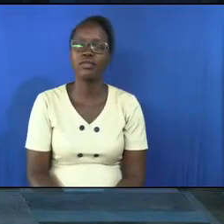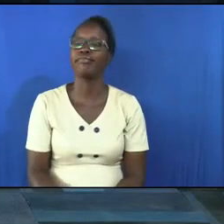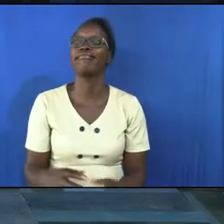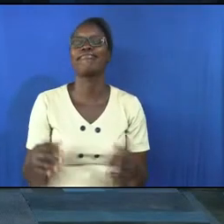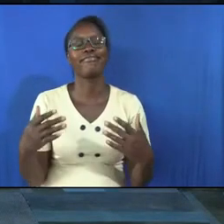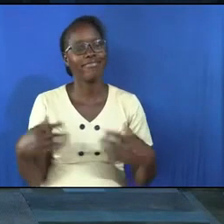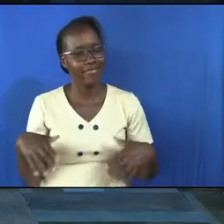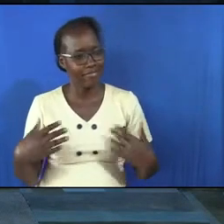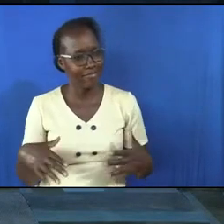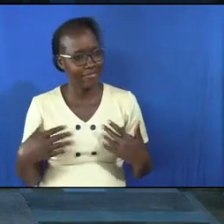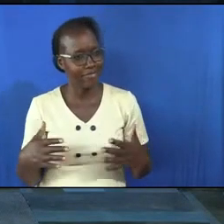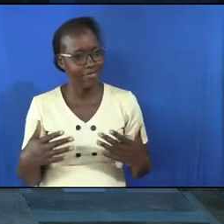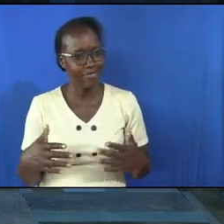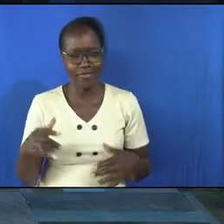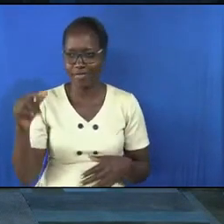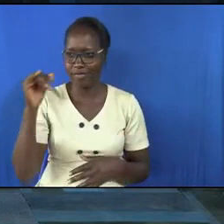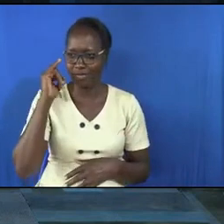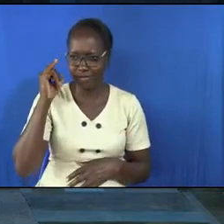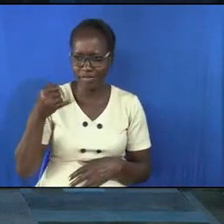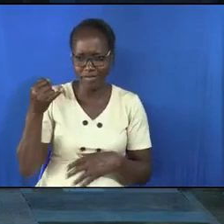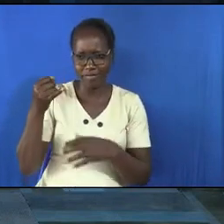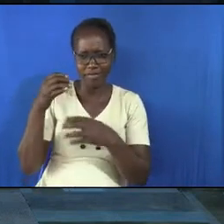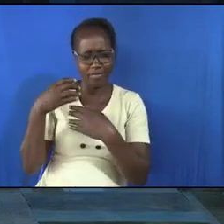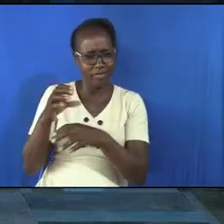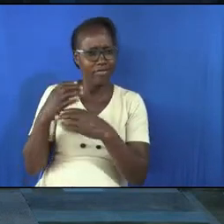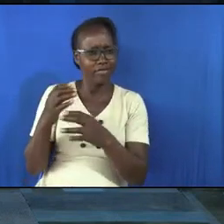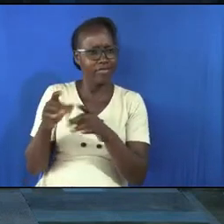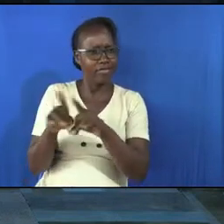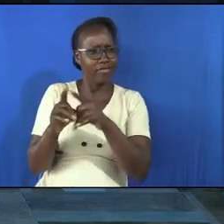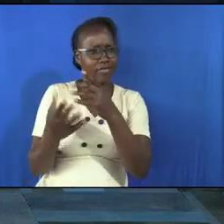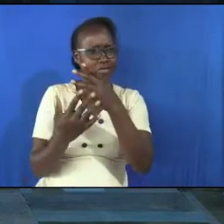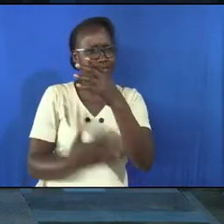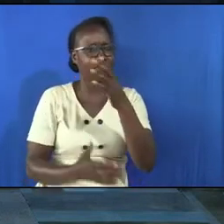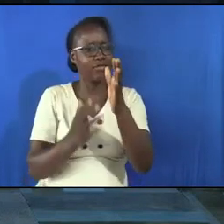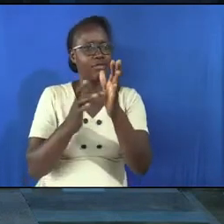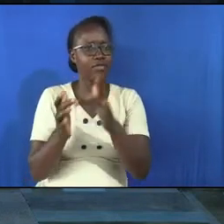Wow. This is grape juice. It's just like the blood